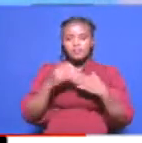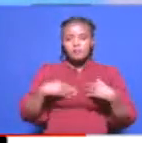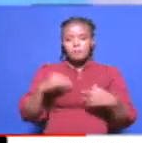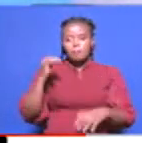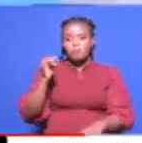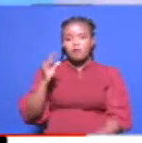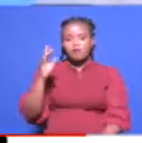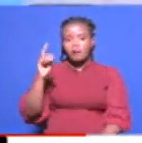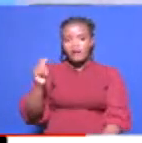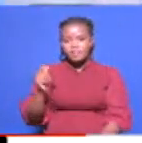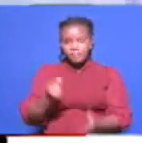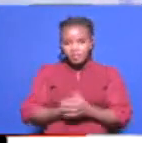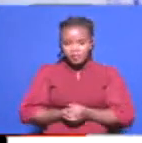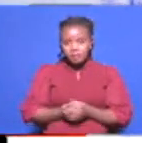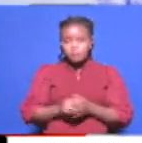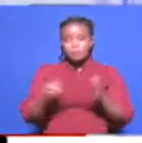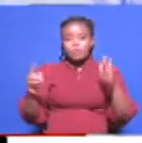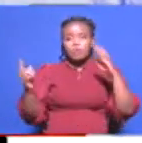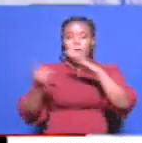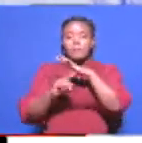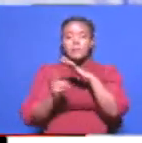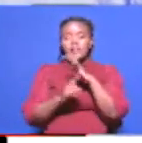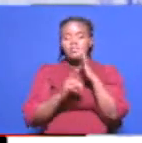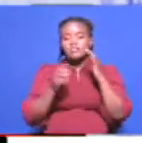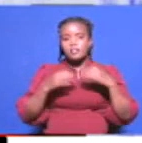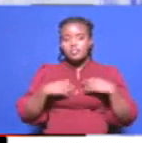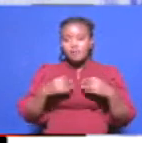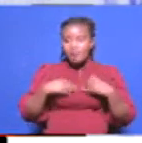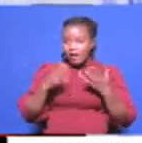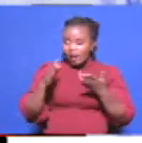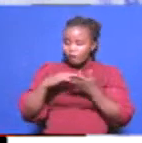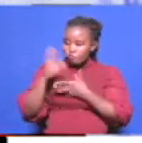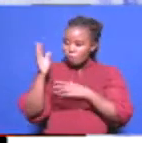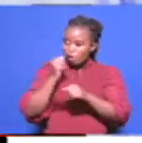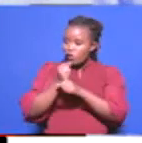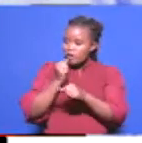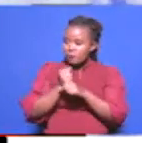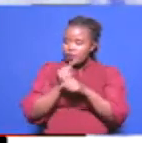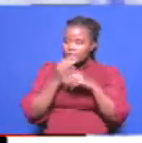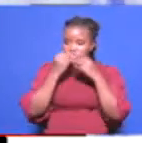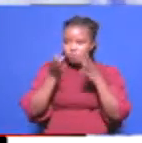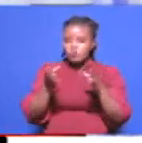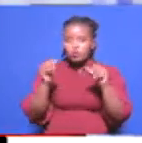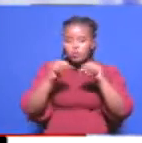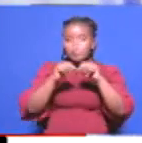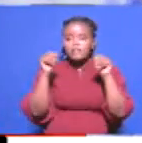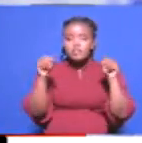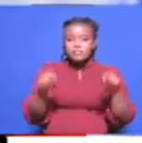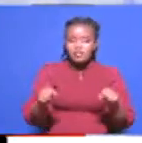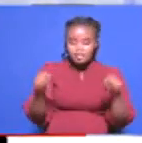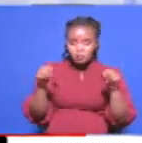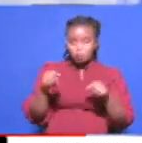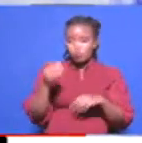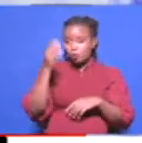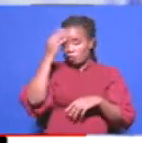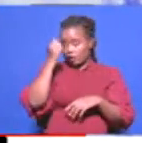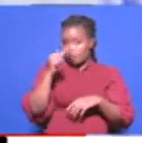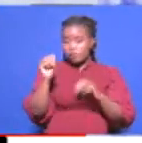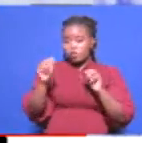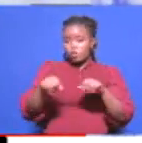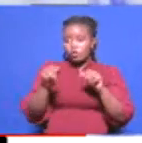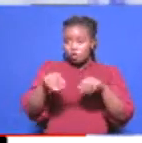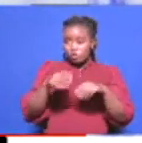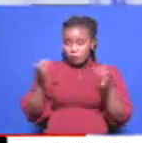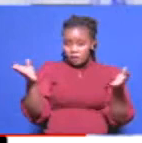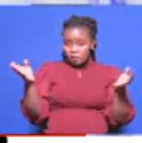currently upgrading the Kenya Labour Market Information System so that we can be able to mine data from